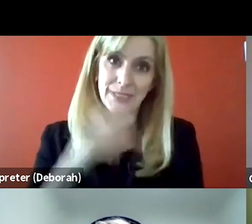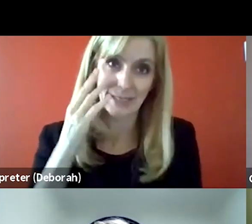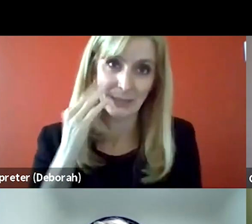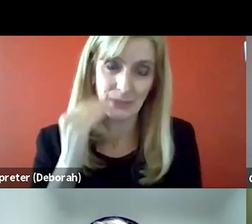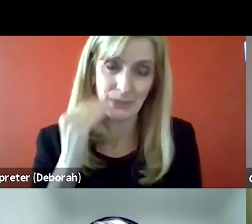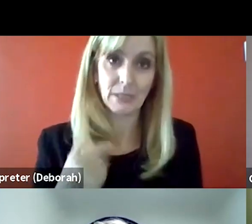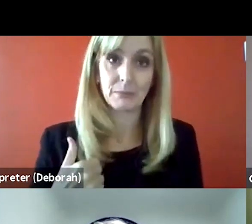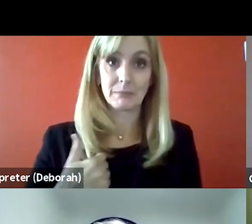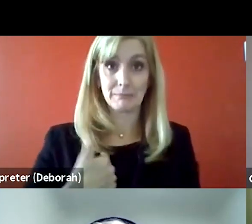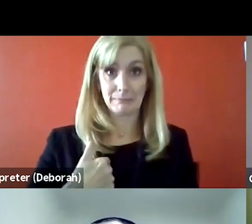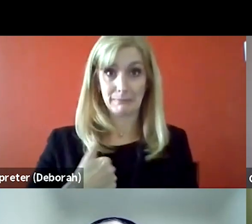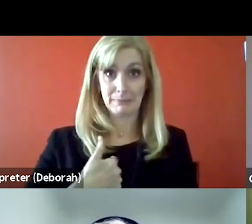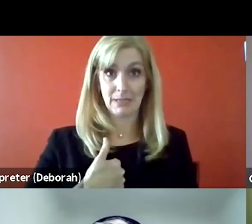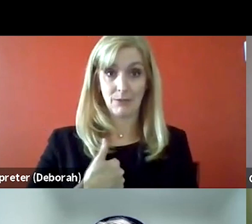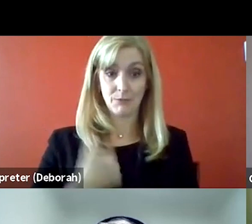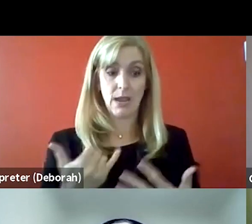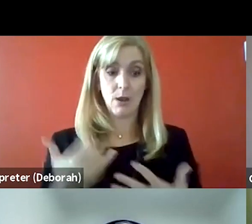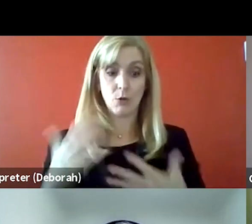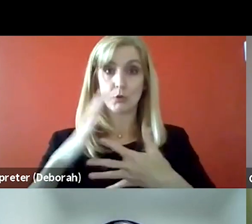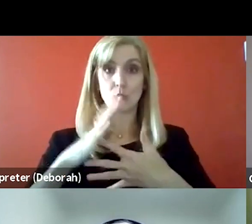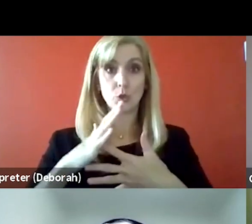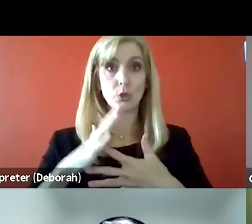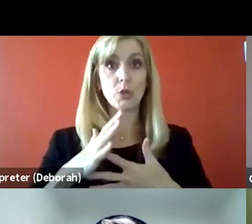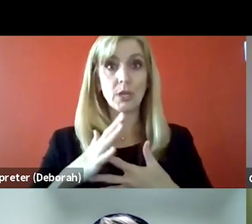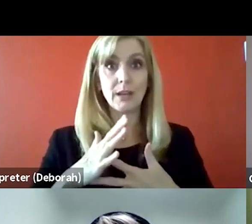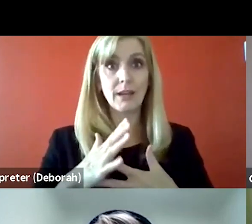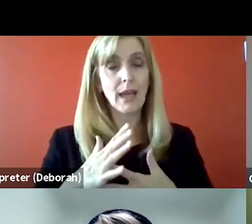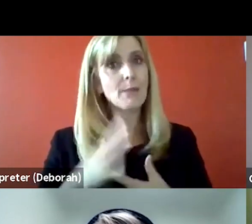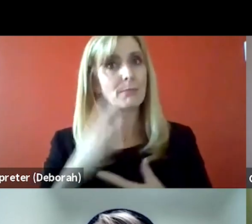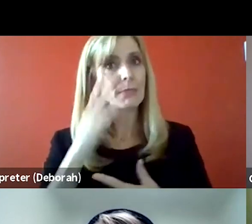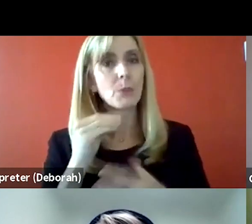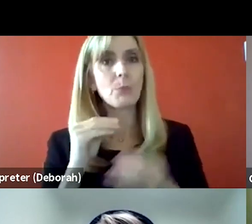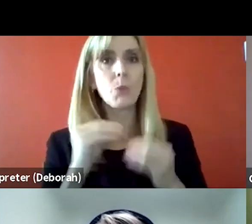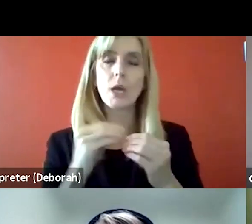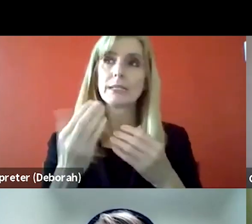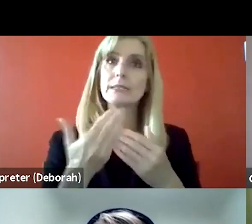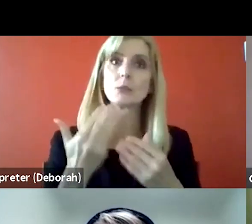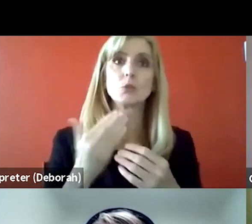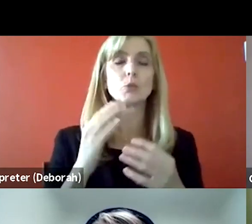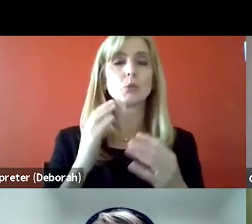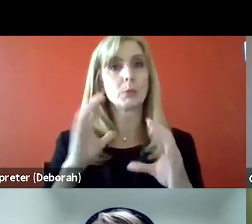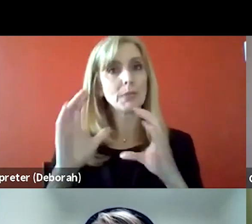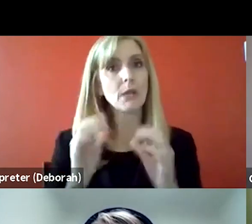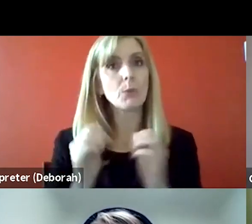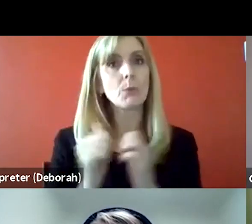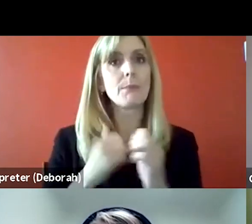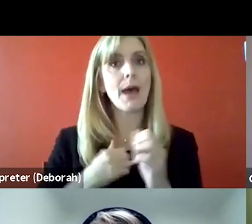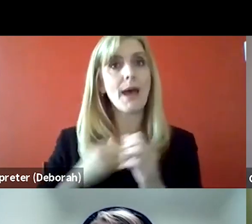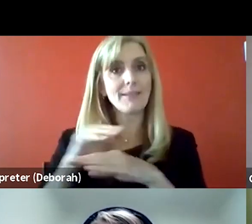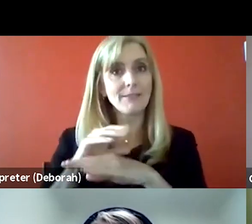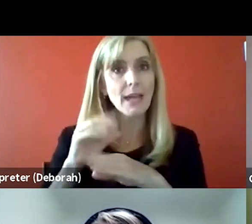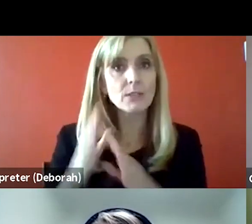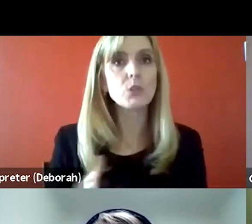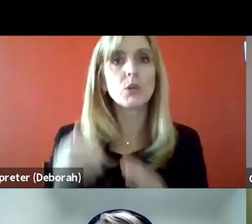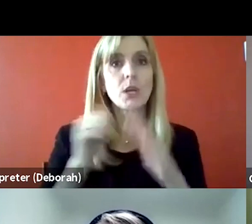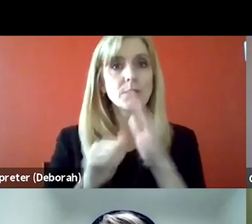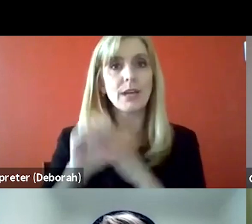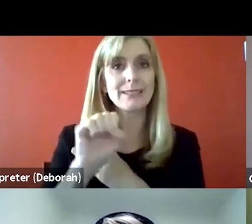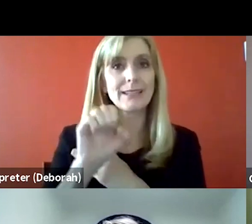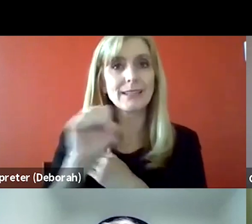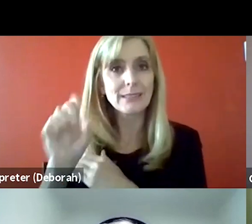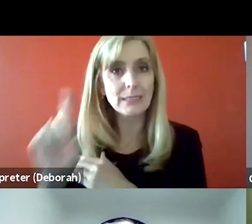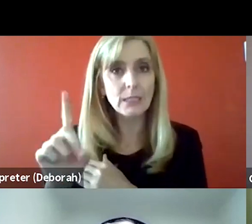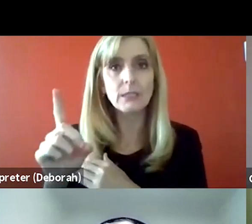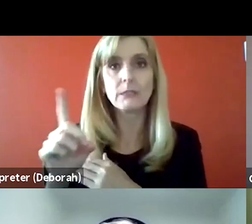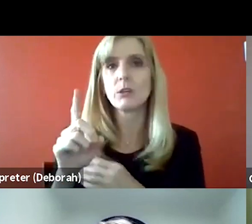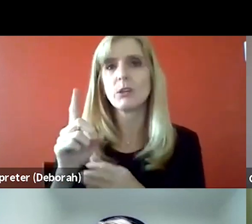As a junior now, I'm finding it to be more easier for me to communicate with my advisor through SSD in terms of what I need